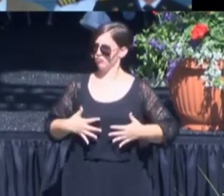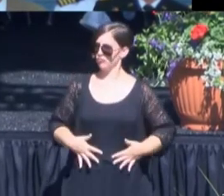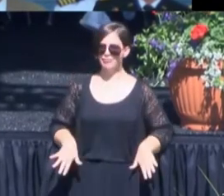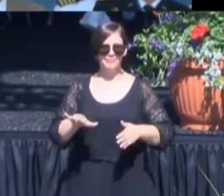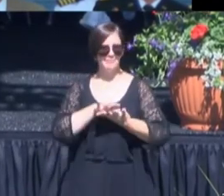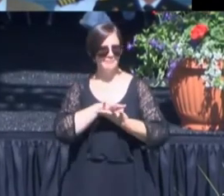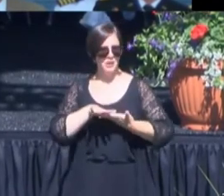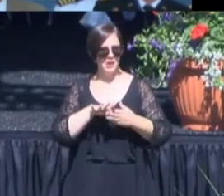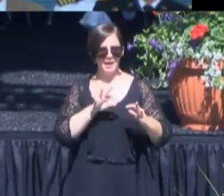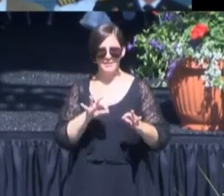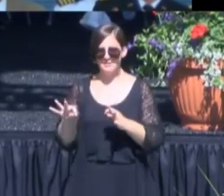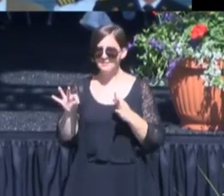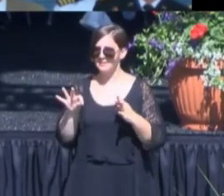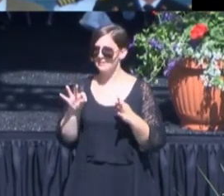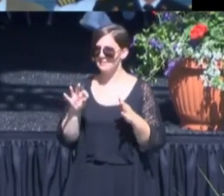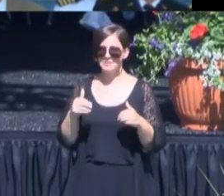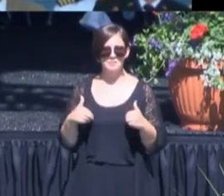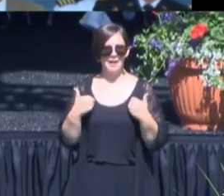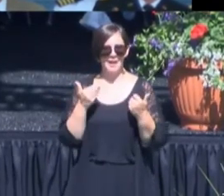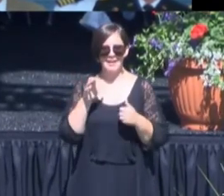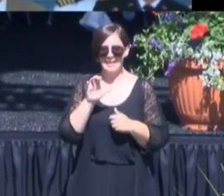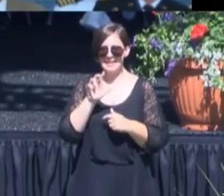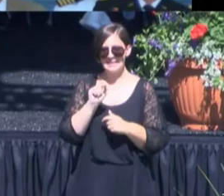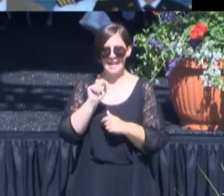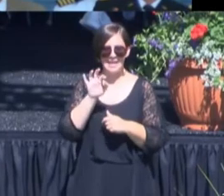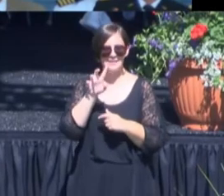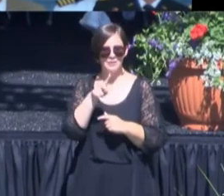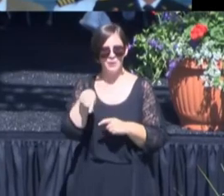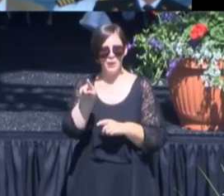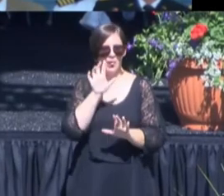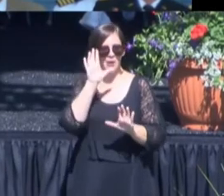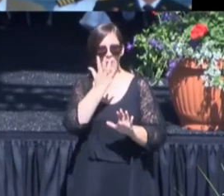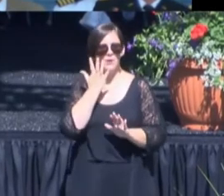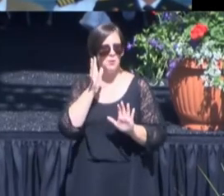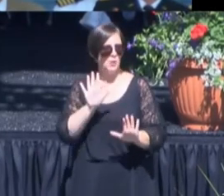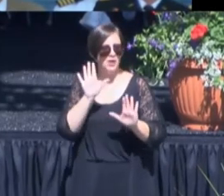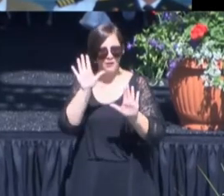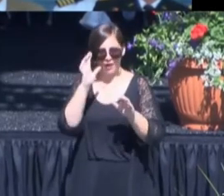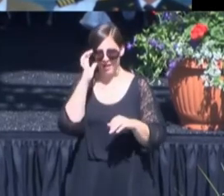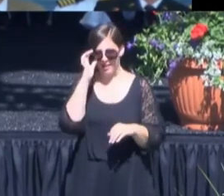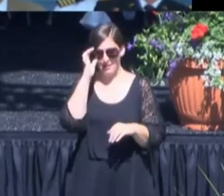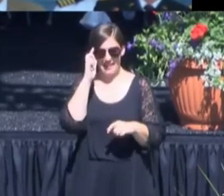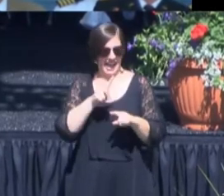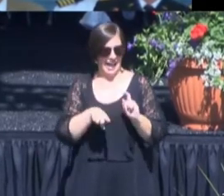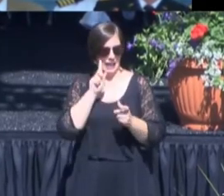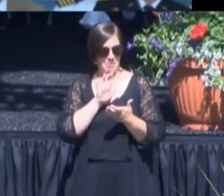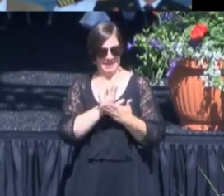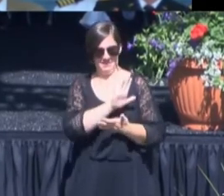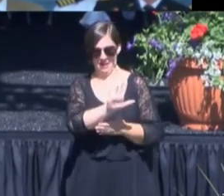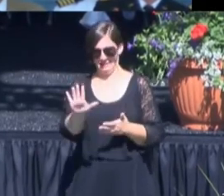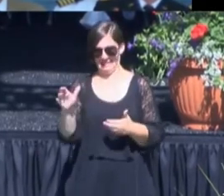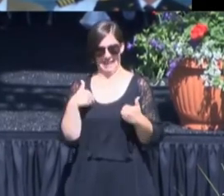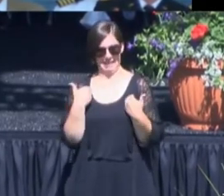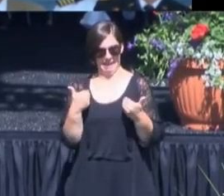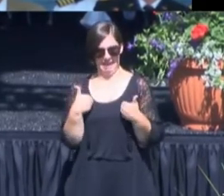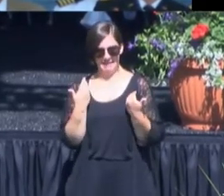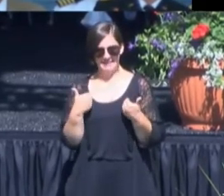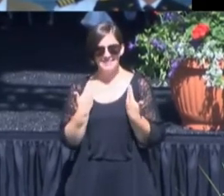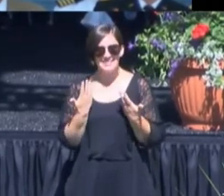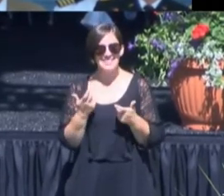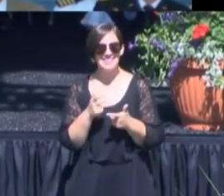My fine young cadets, you look wonderful, actually, to me. I can't believe I was ever that young, though.